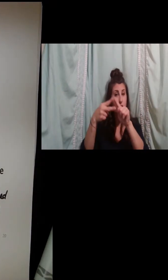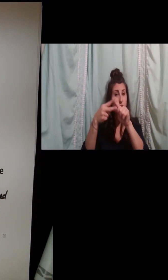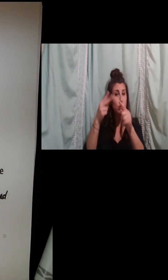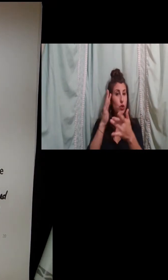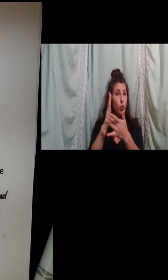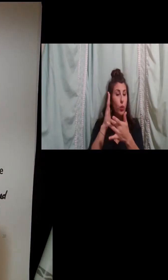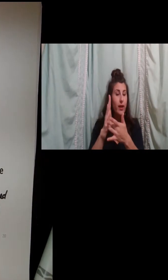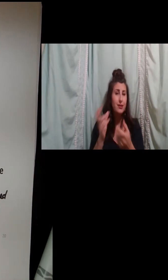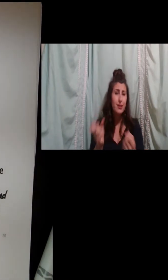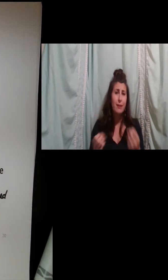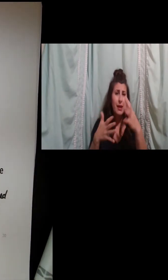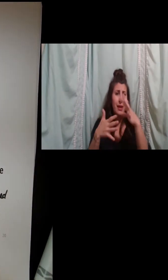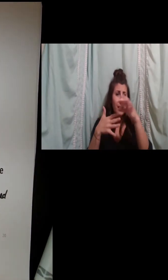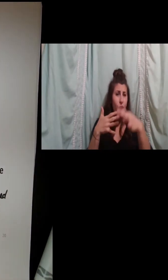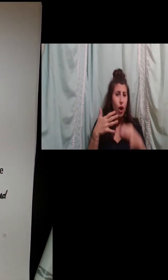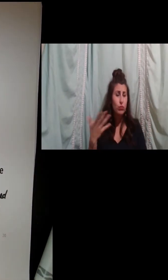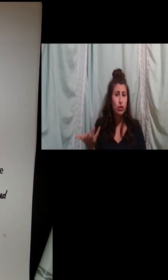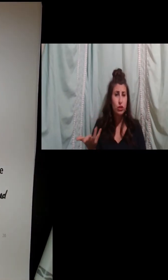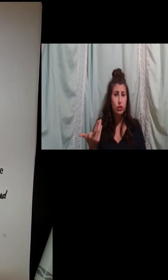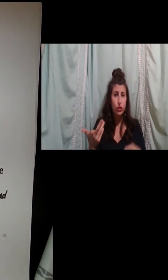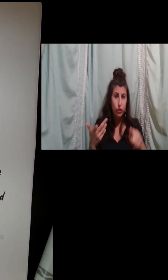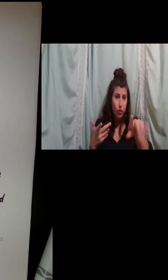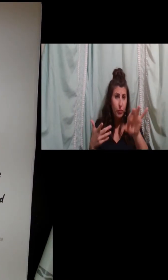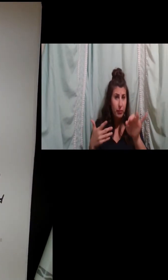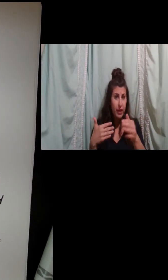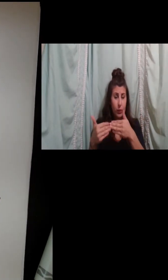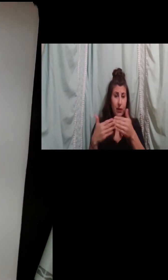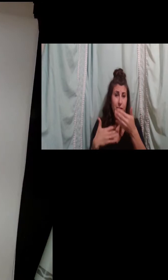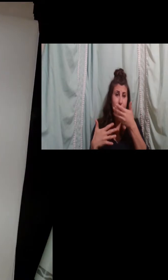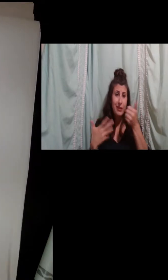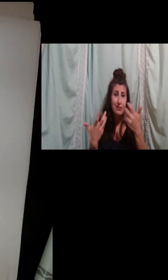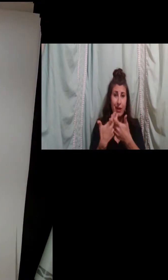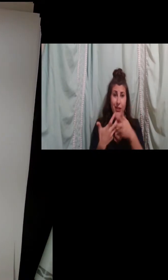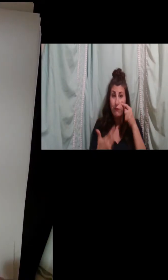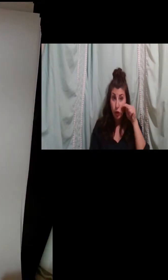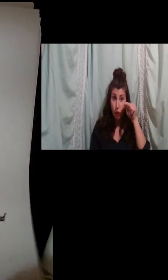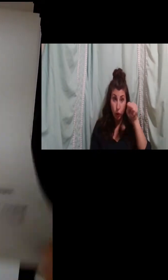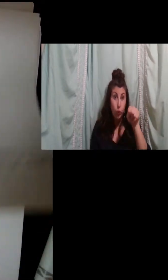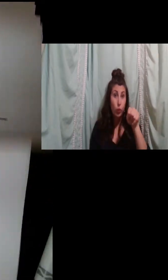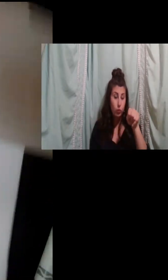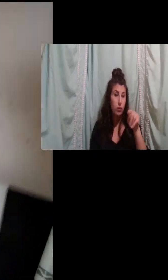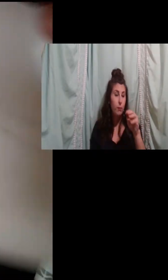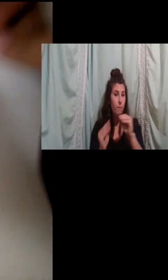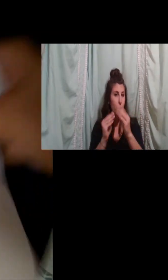to do it. You have lots of options here to choose what's best for you.